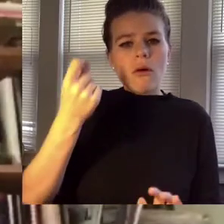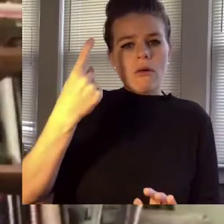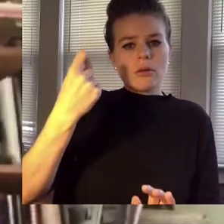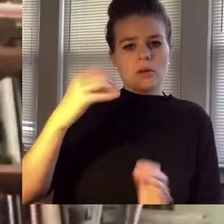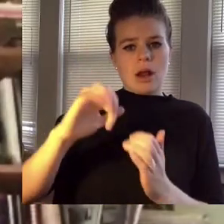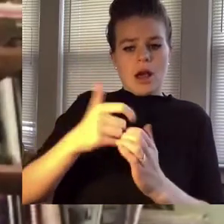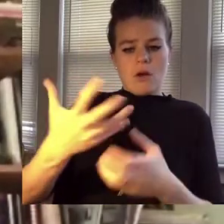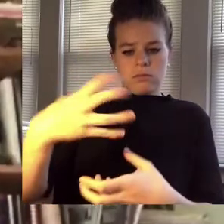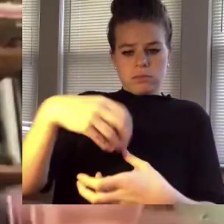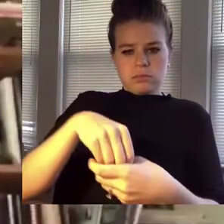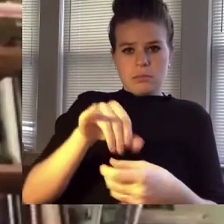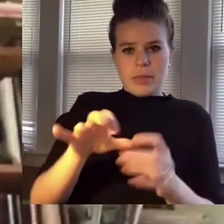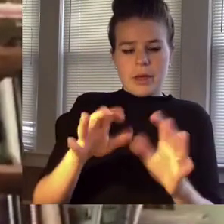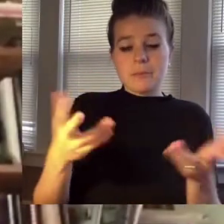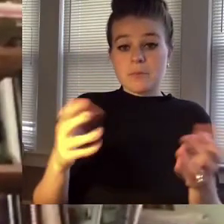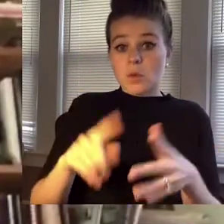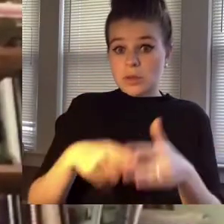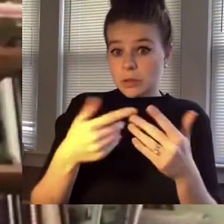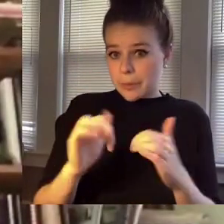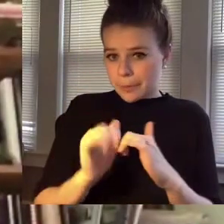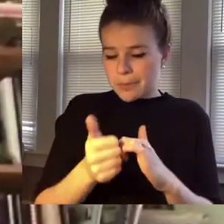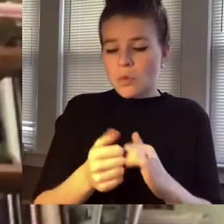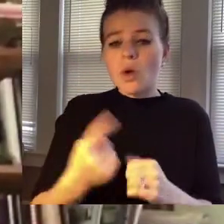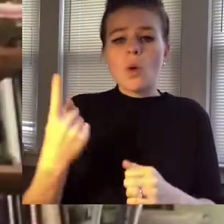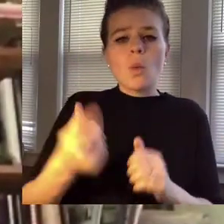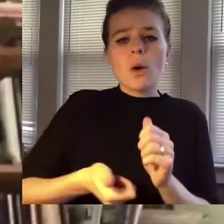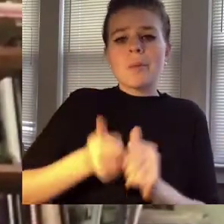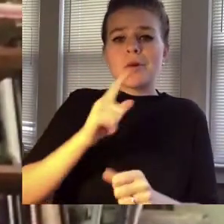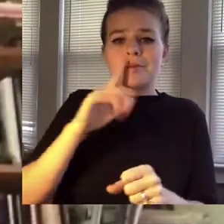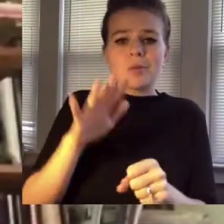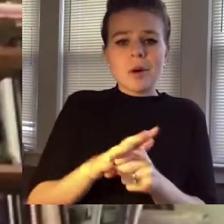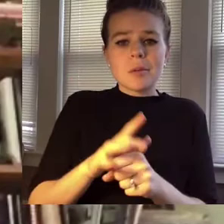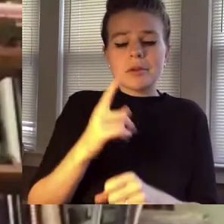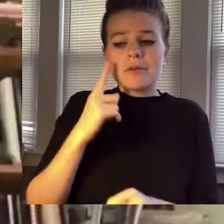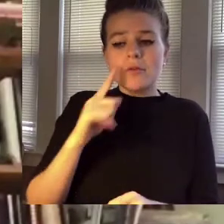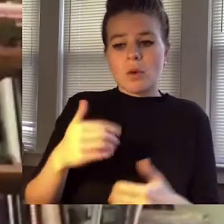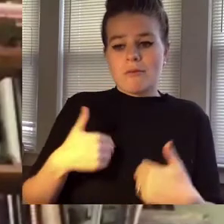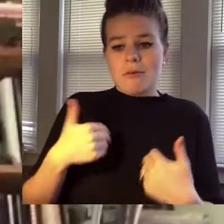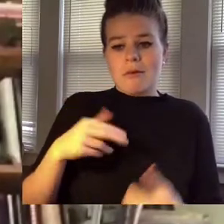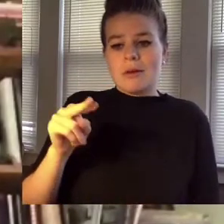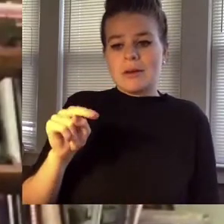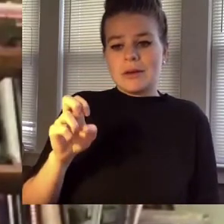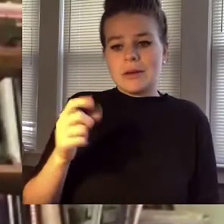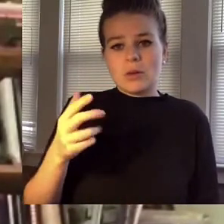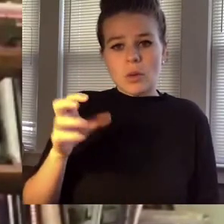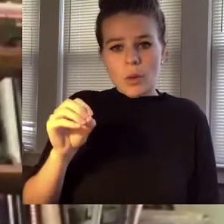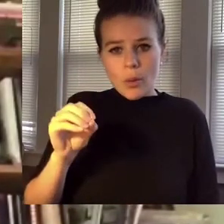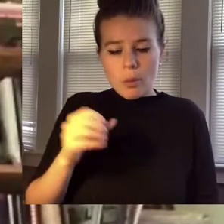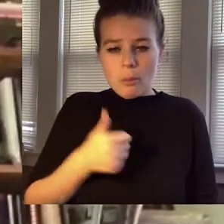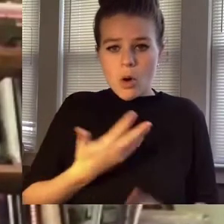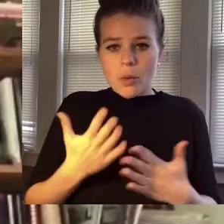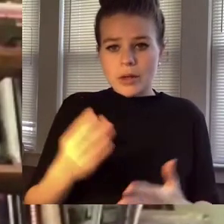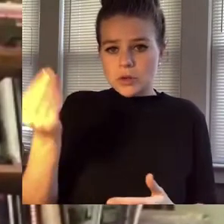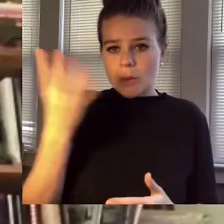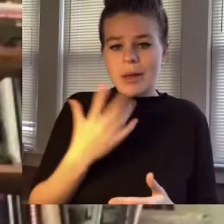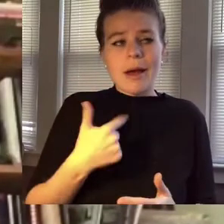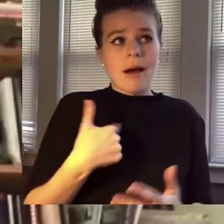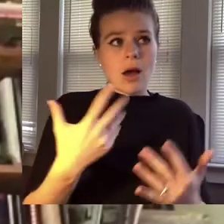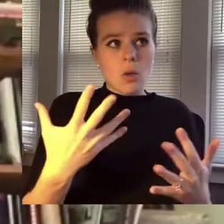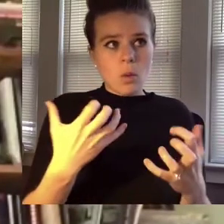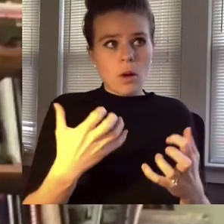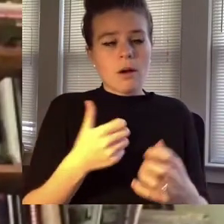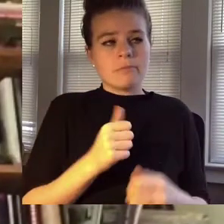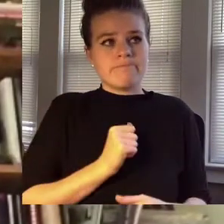framework. So this is how it begins. He says, "One of the most promising of the young Negro poets said to me once, 'I want to be a poet, not a Negro